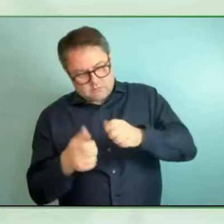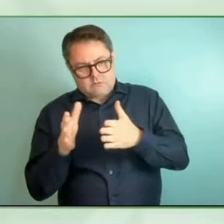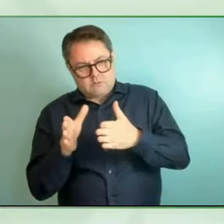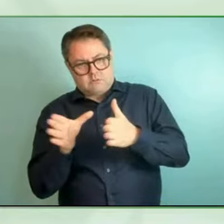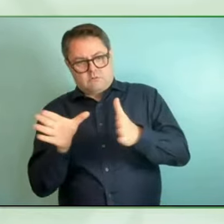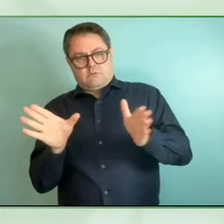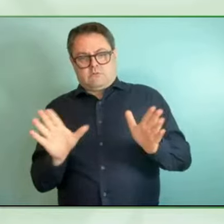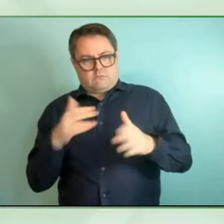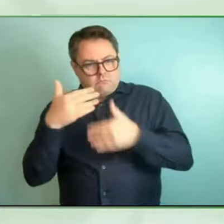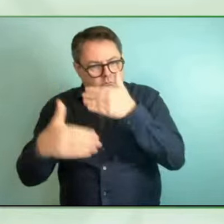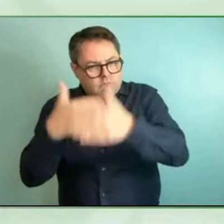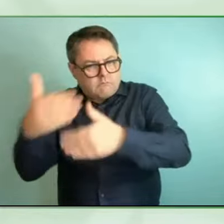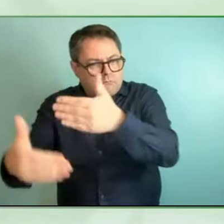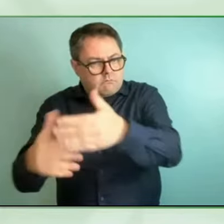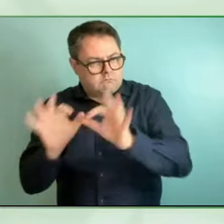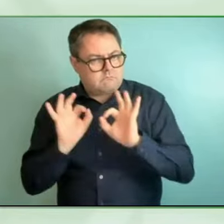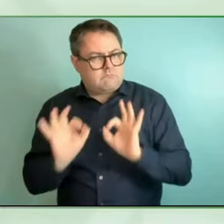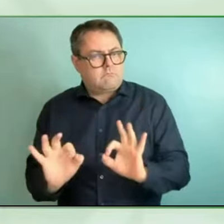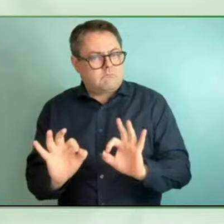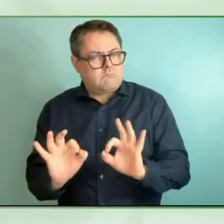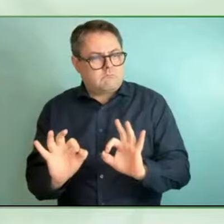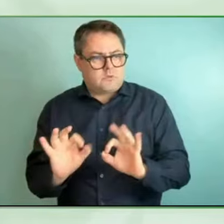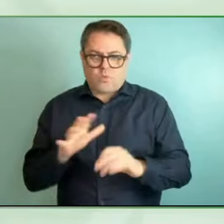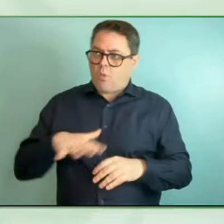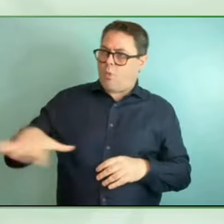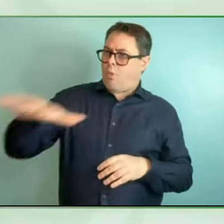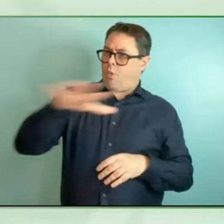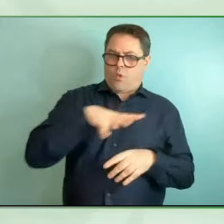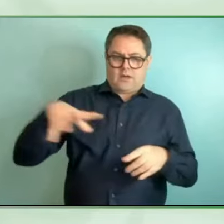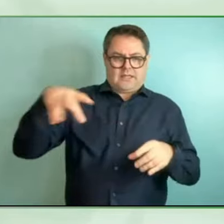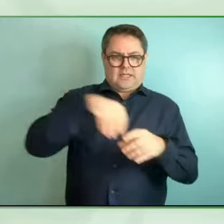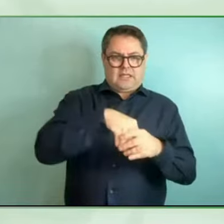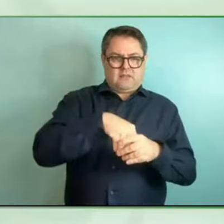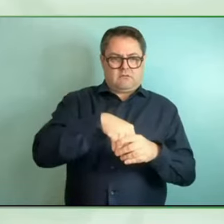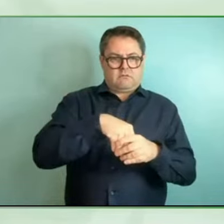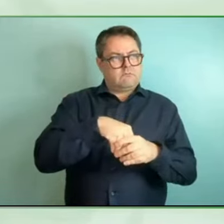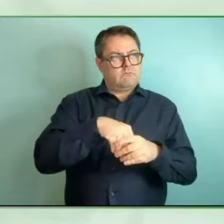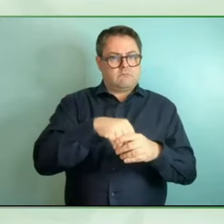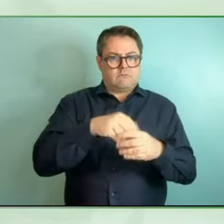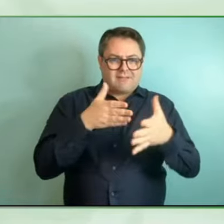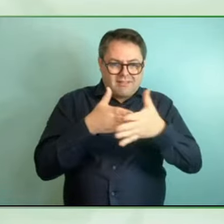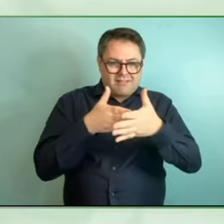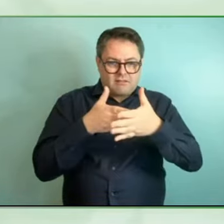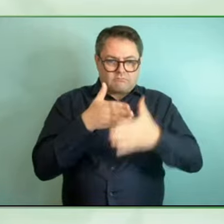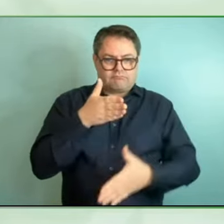all the members of the academic community aware that